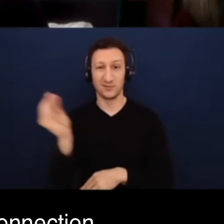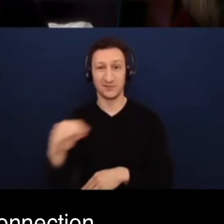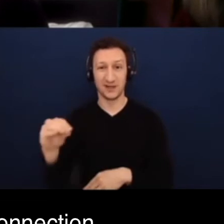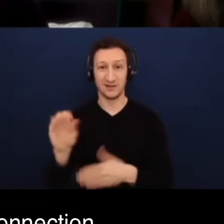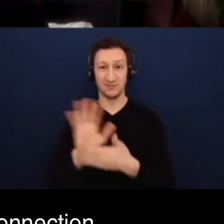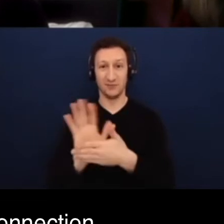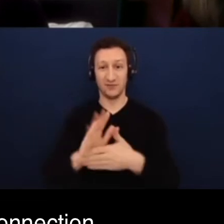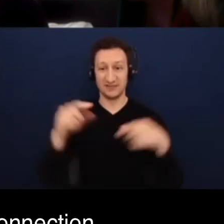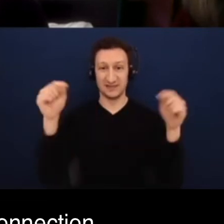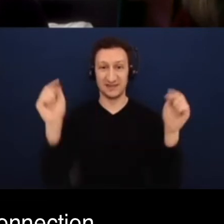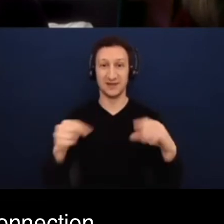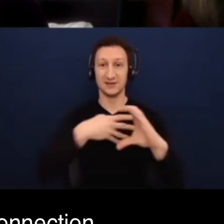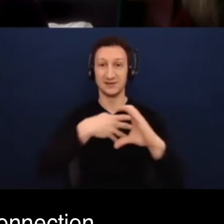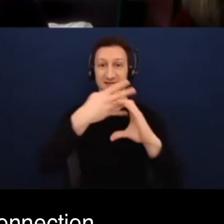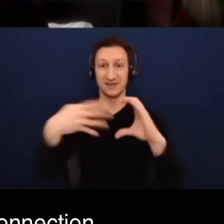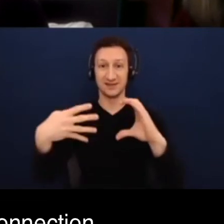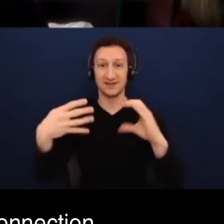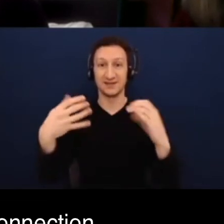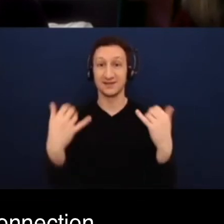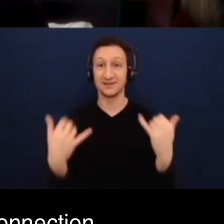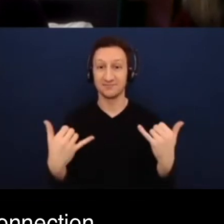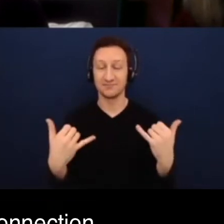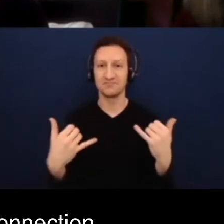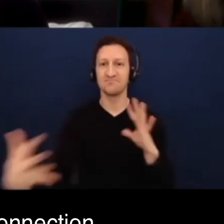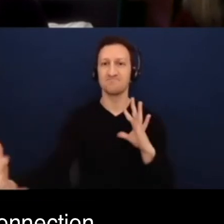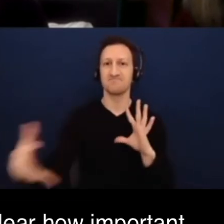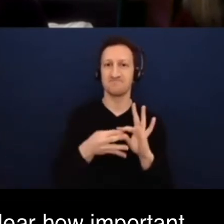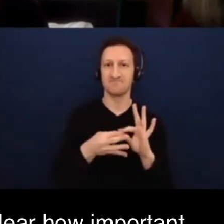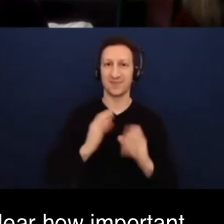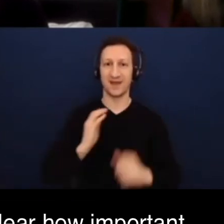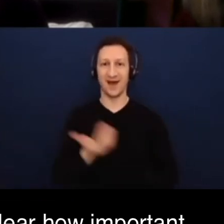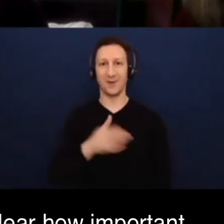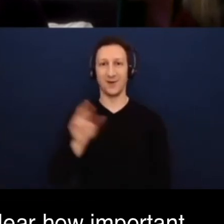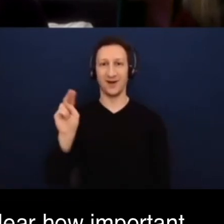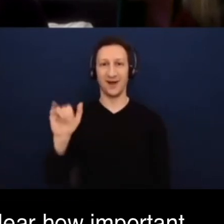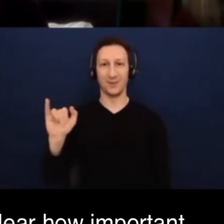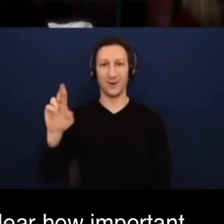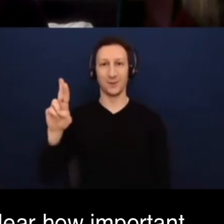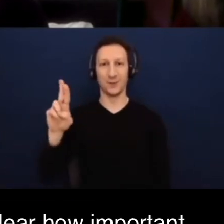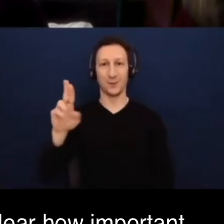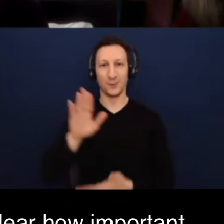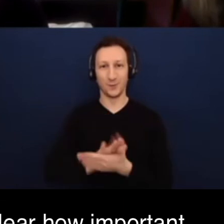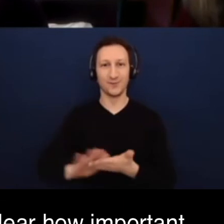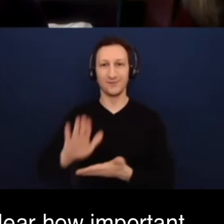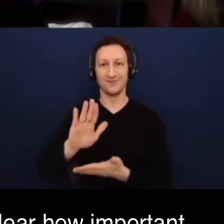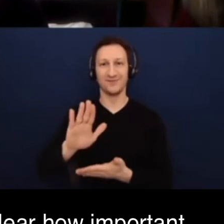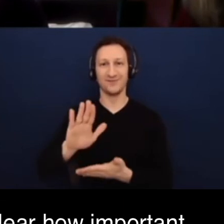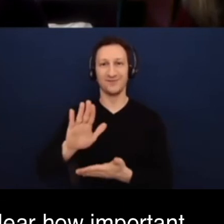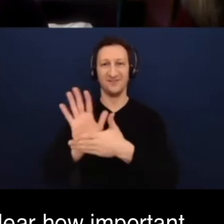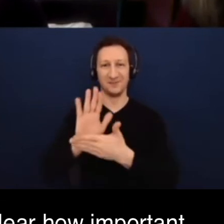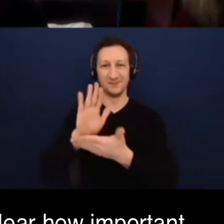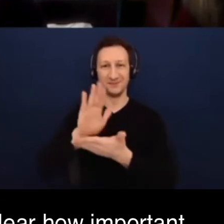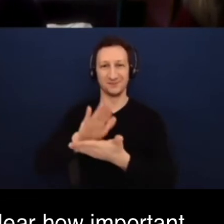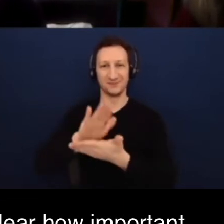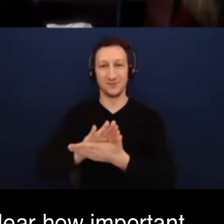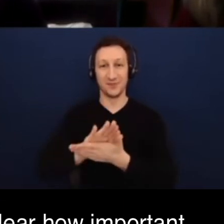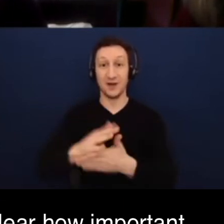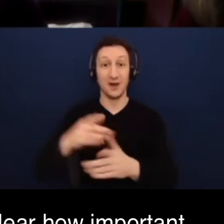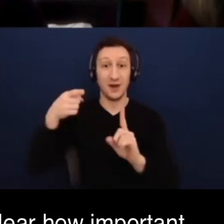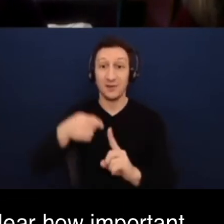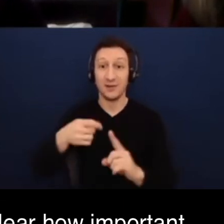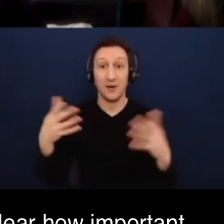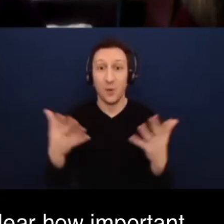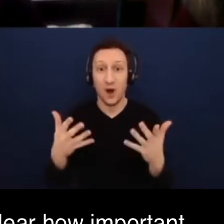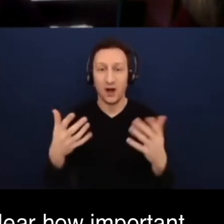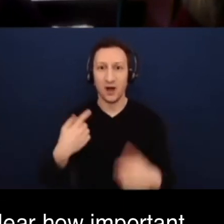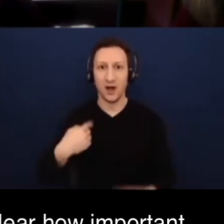some connection to the NYU Film School. So it really makes it clear how important that we